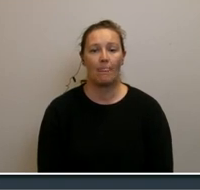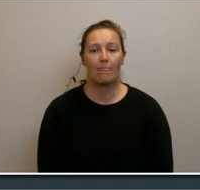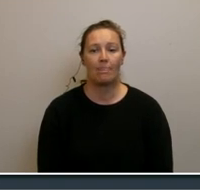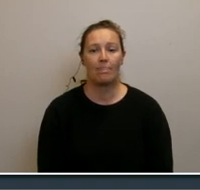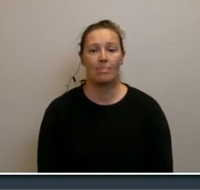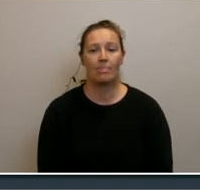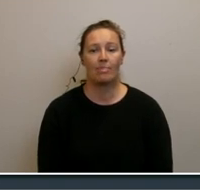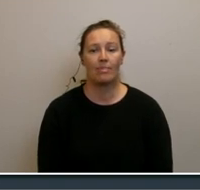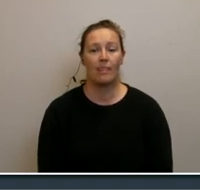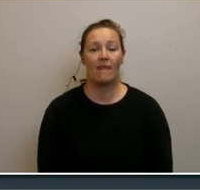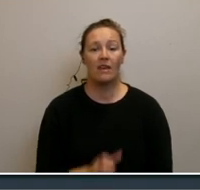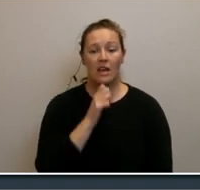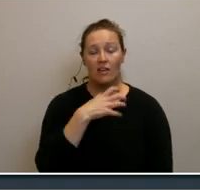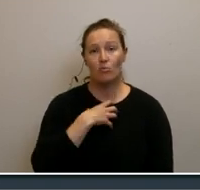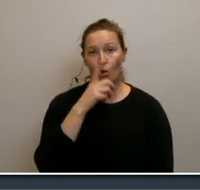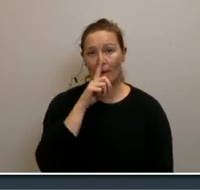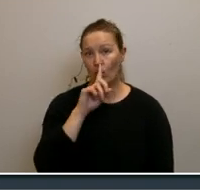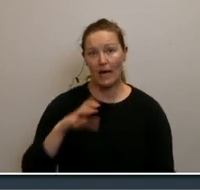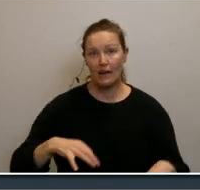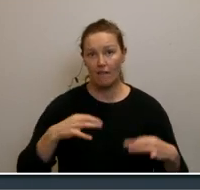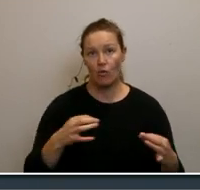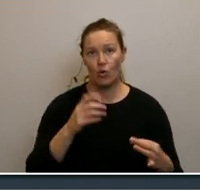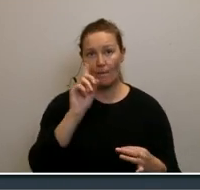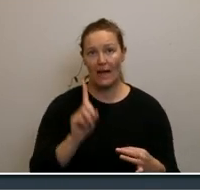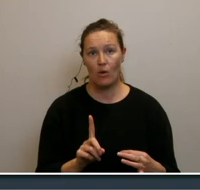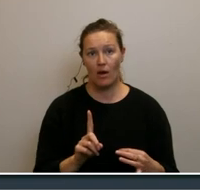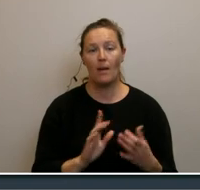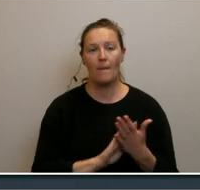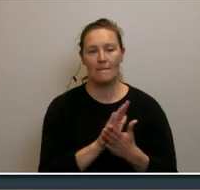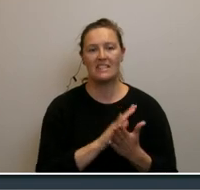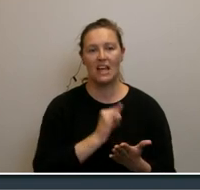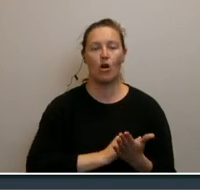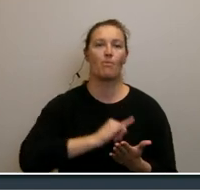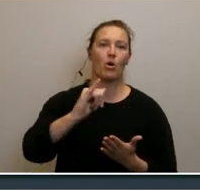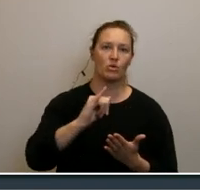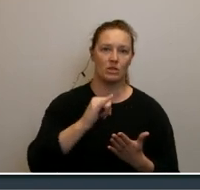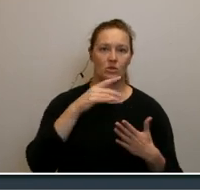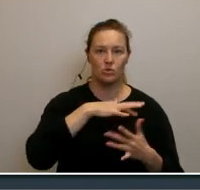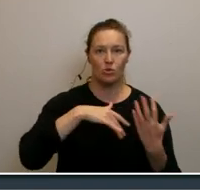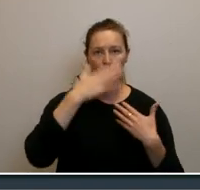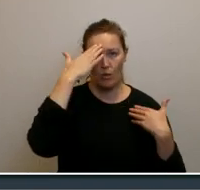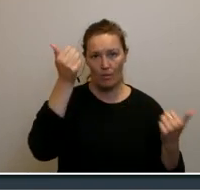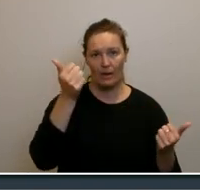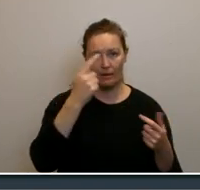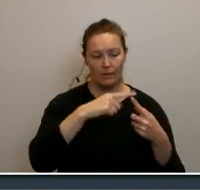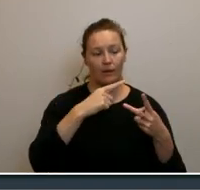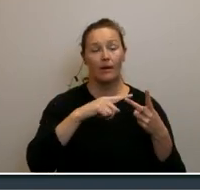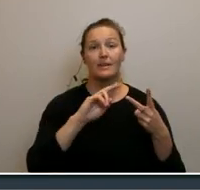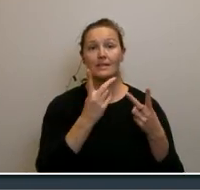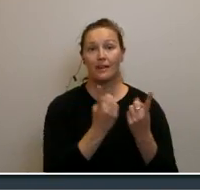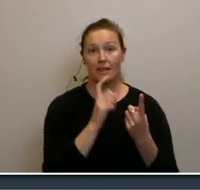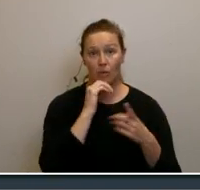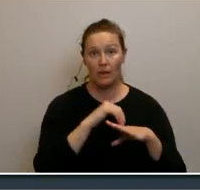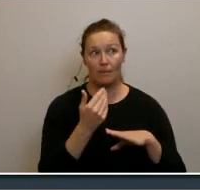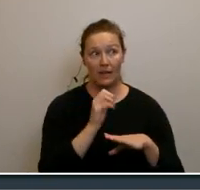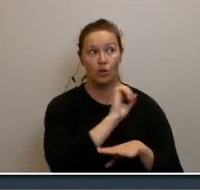increasing levels of power poverty go directly against that social well-being. And the second area which is going to impact you, which is going to impact in